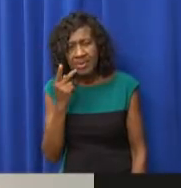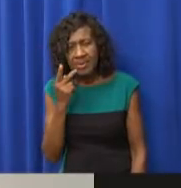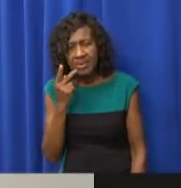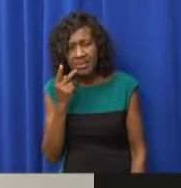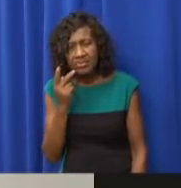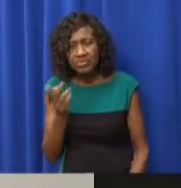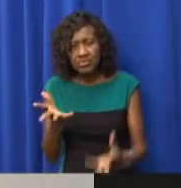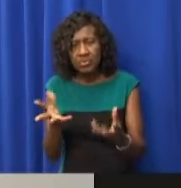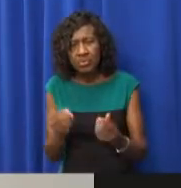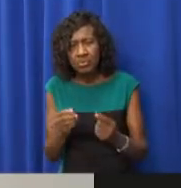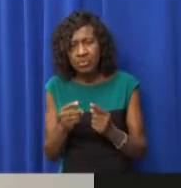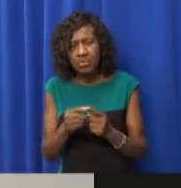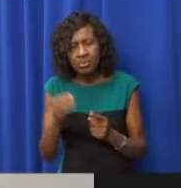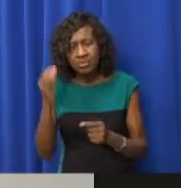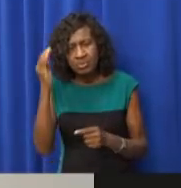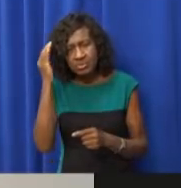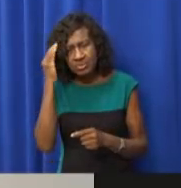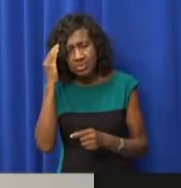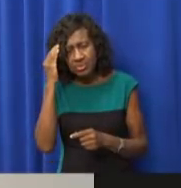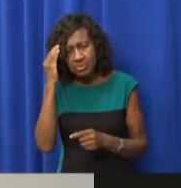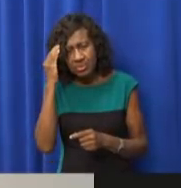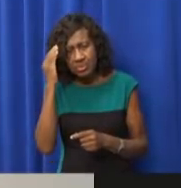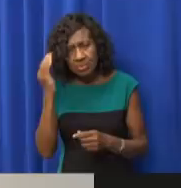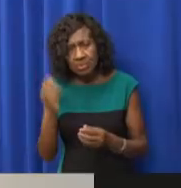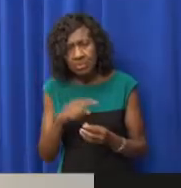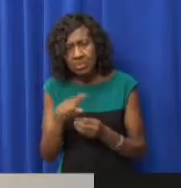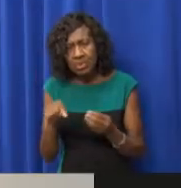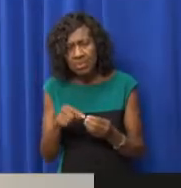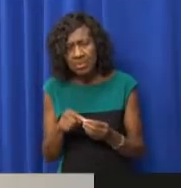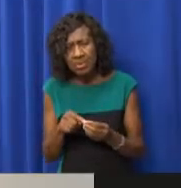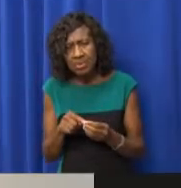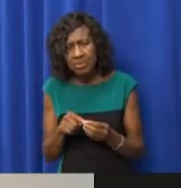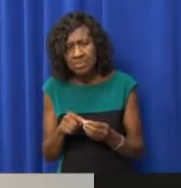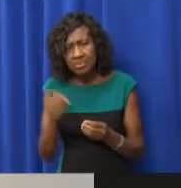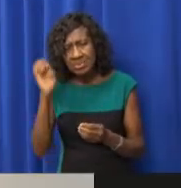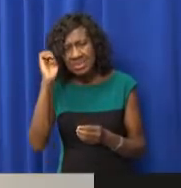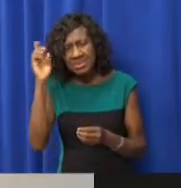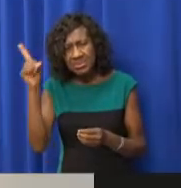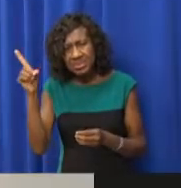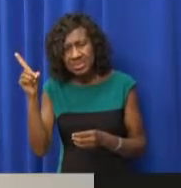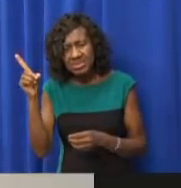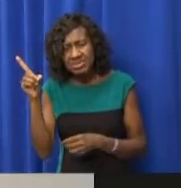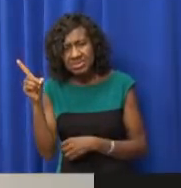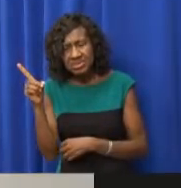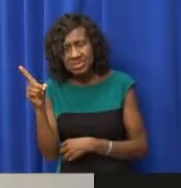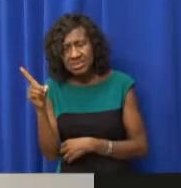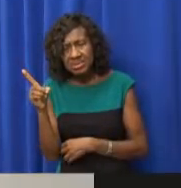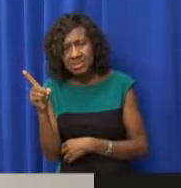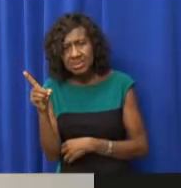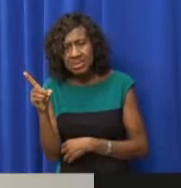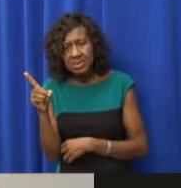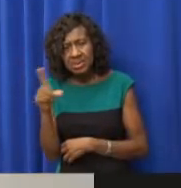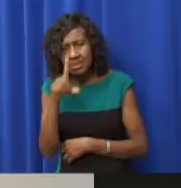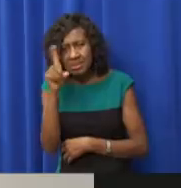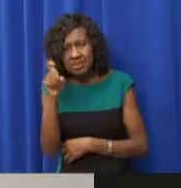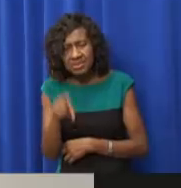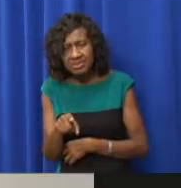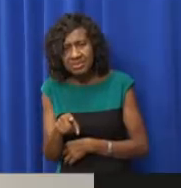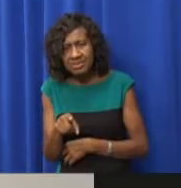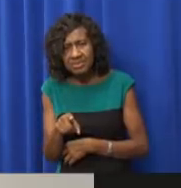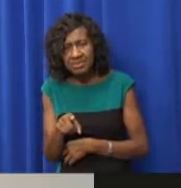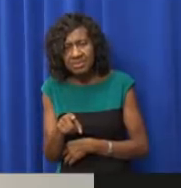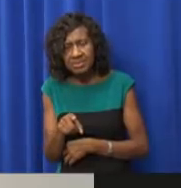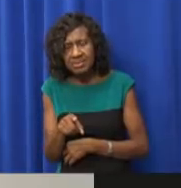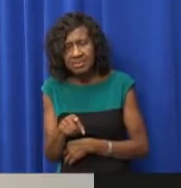becoming quite anxious for updates about education. Do we know if